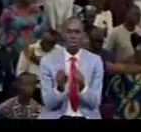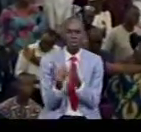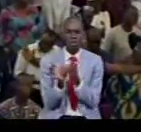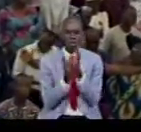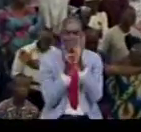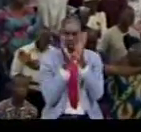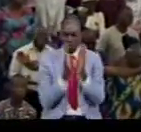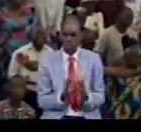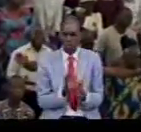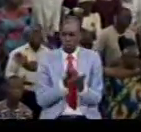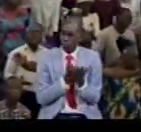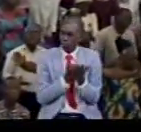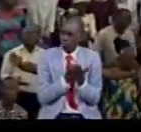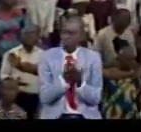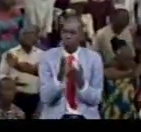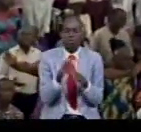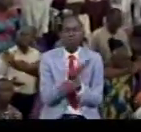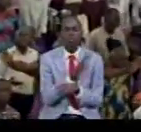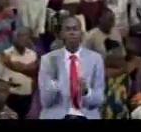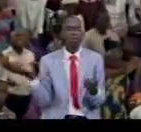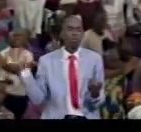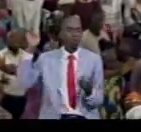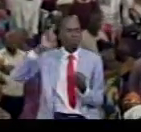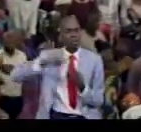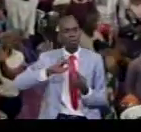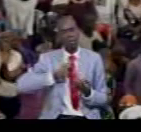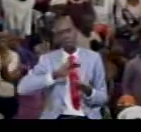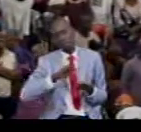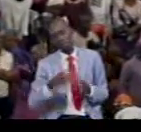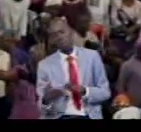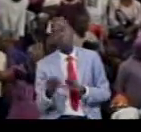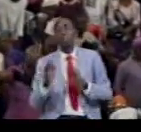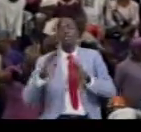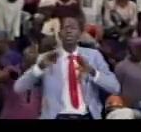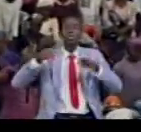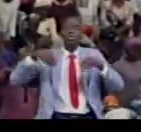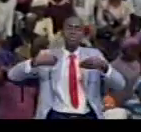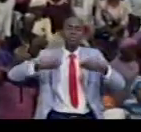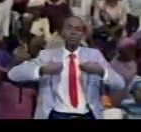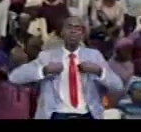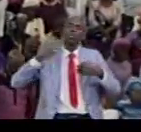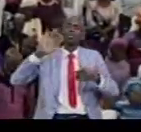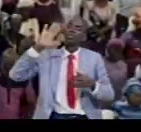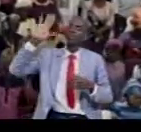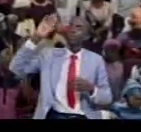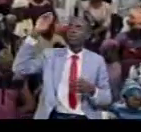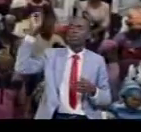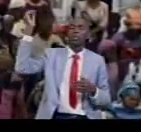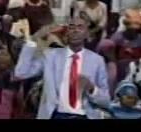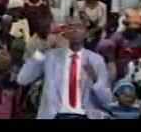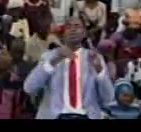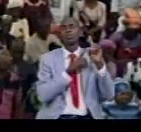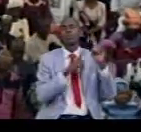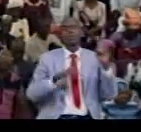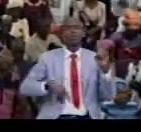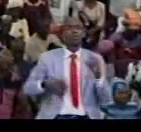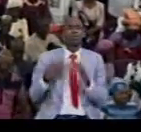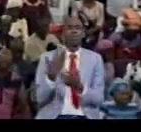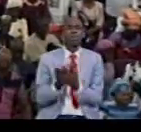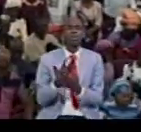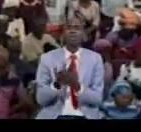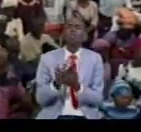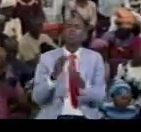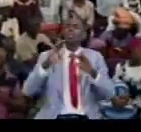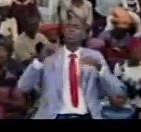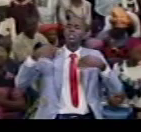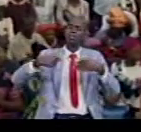you face to face. Face to face. Give me the grace. Give me the grace, Lord. Give me the grace, Lord. Give me the grace. As I